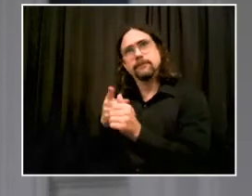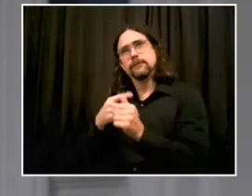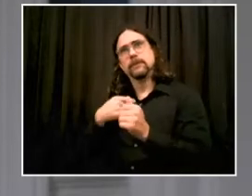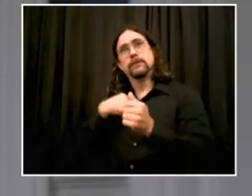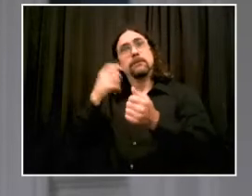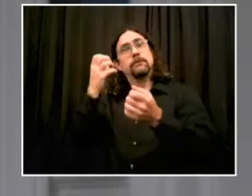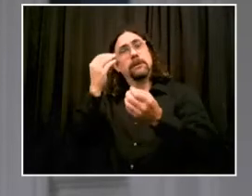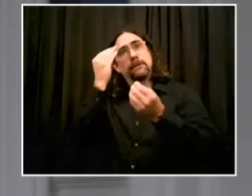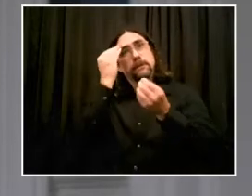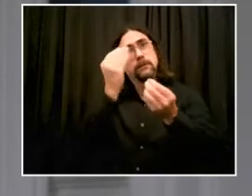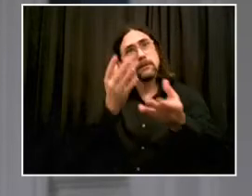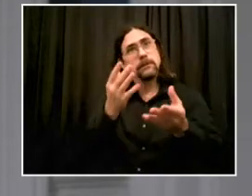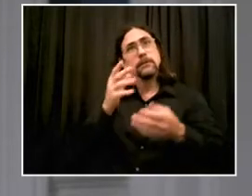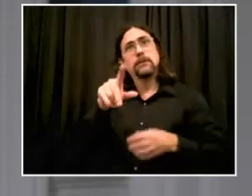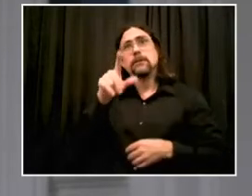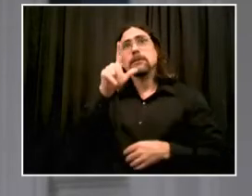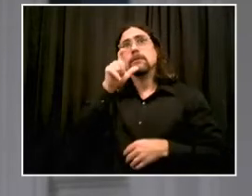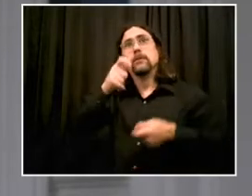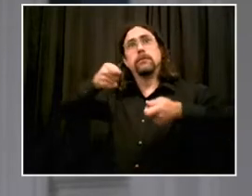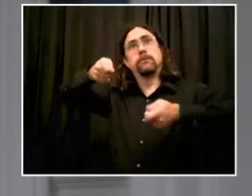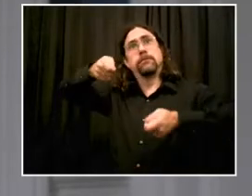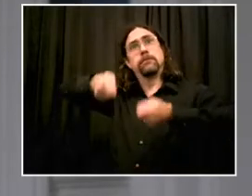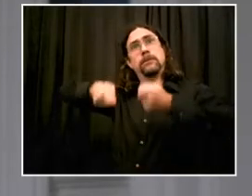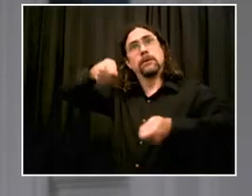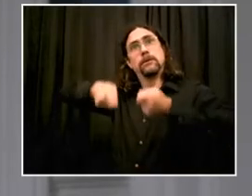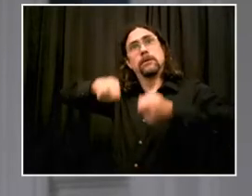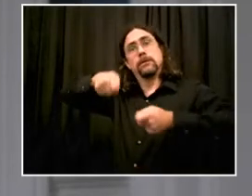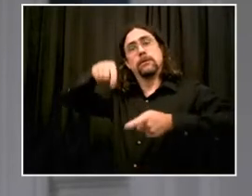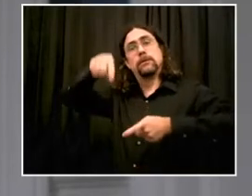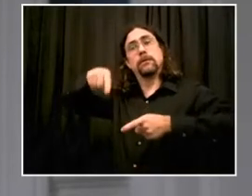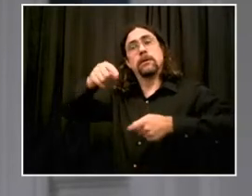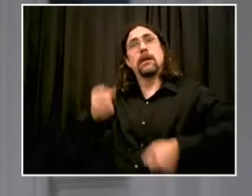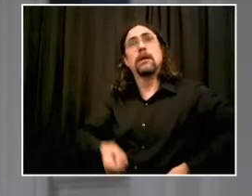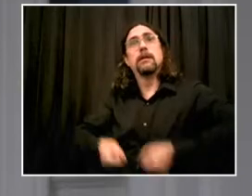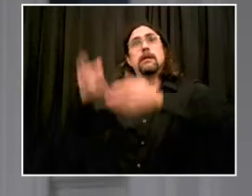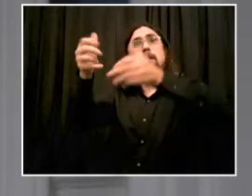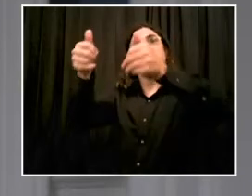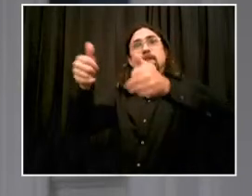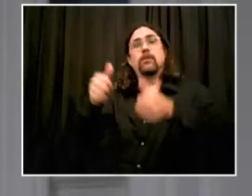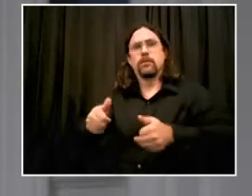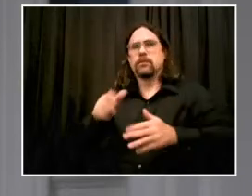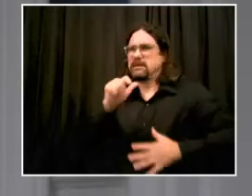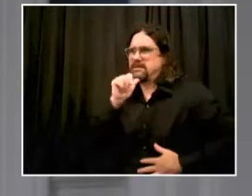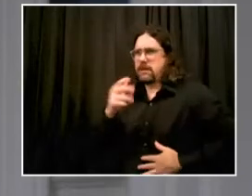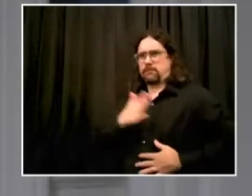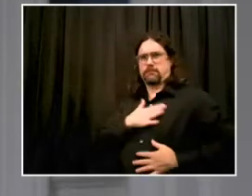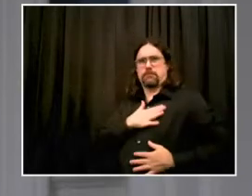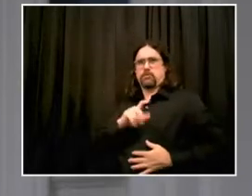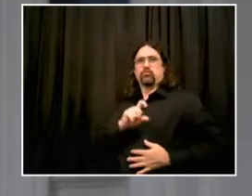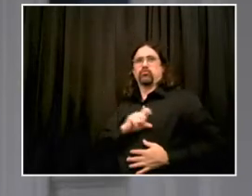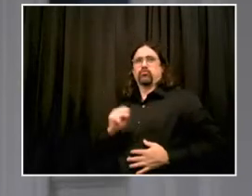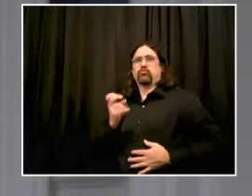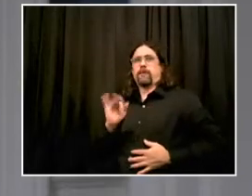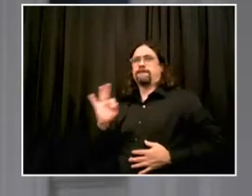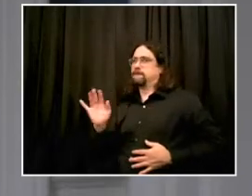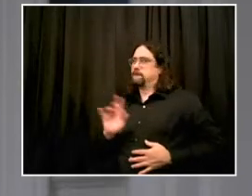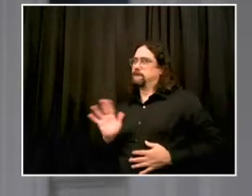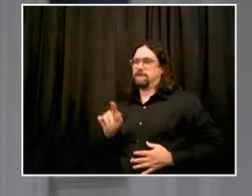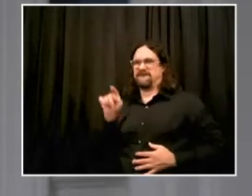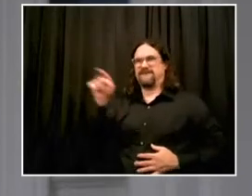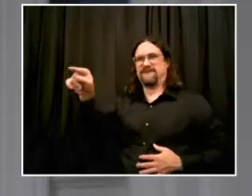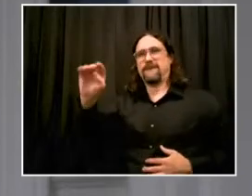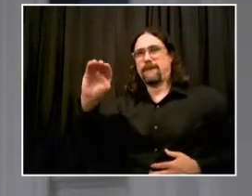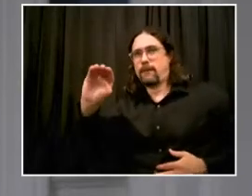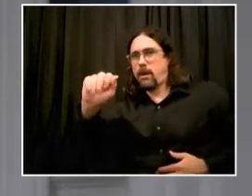where buildings were in danger of collapse and the tenants, for whatever reason, refused to leave, and they had to get a court order to remove them.